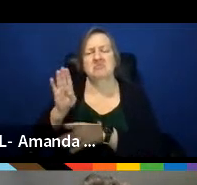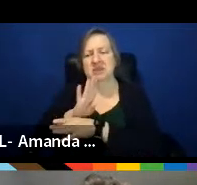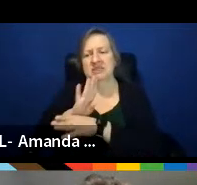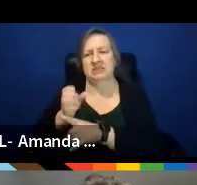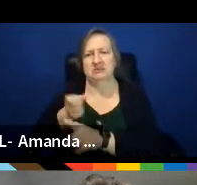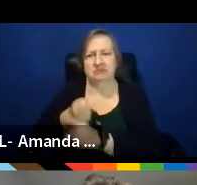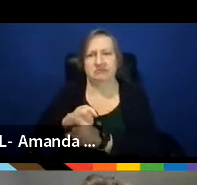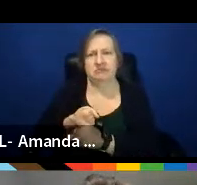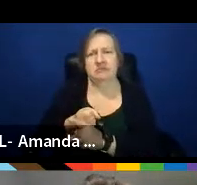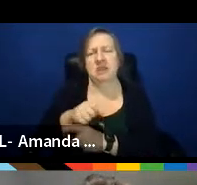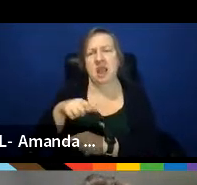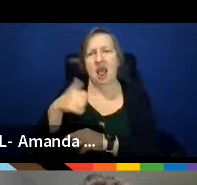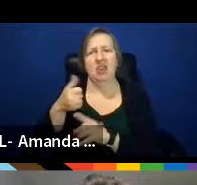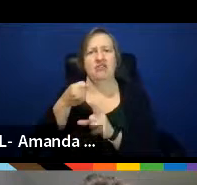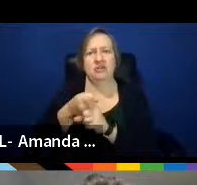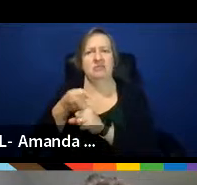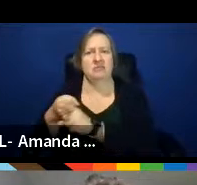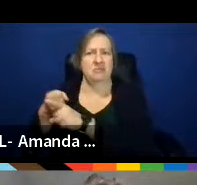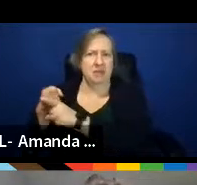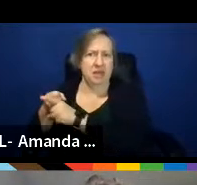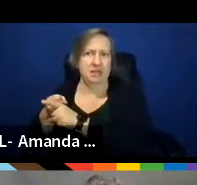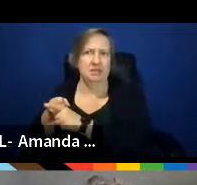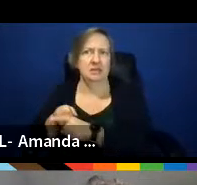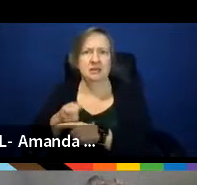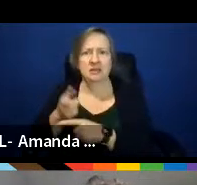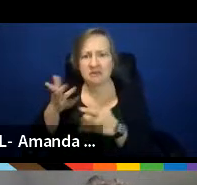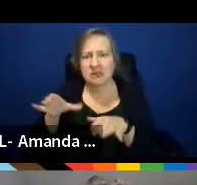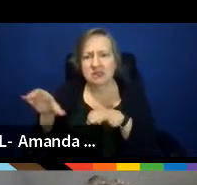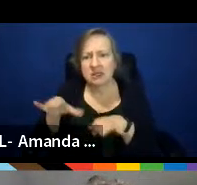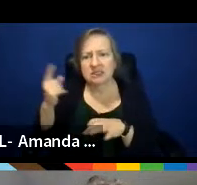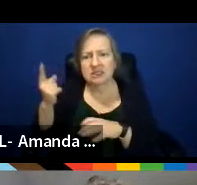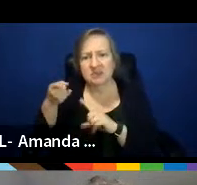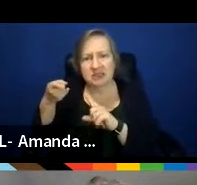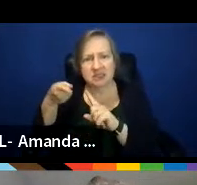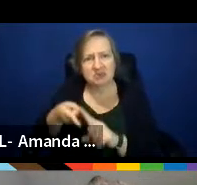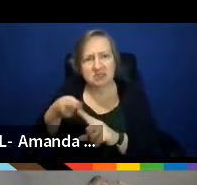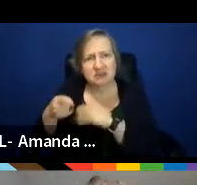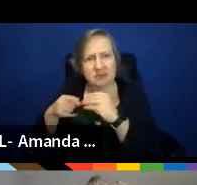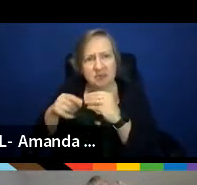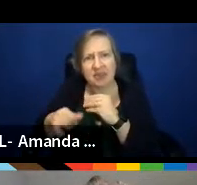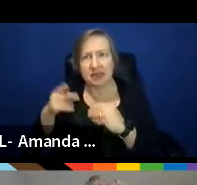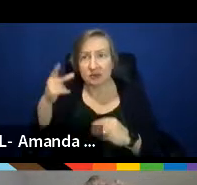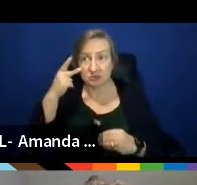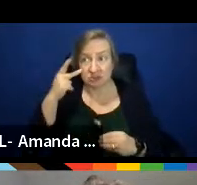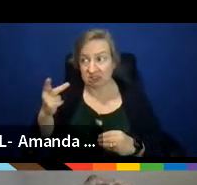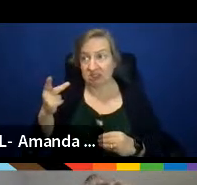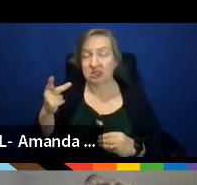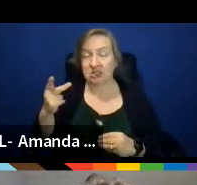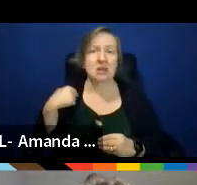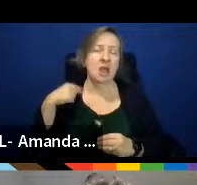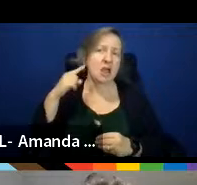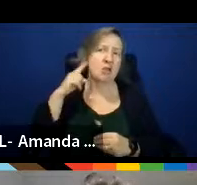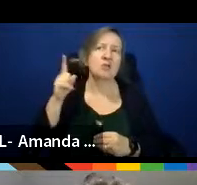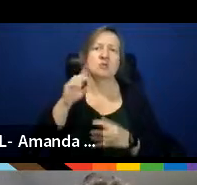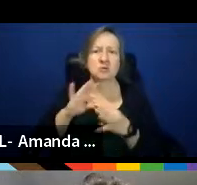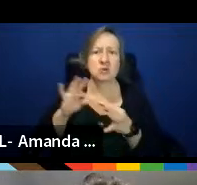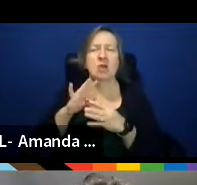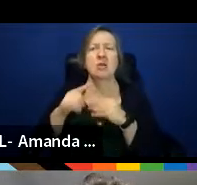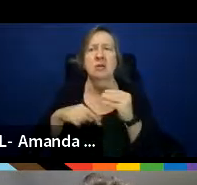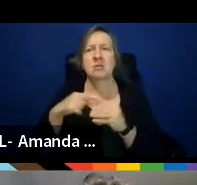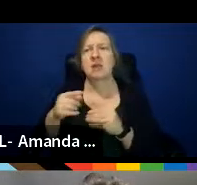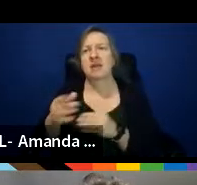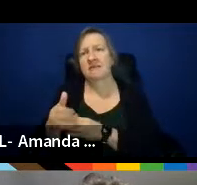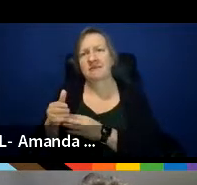other impacts? Have you done anything specific to that, just to see? I heard you talking about the fish